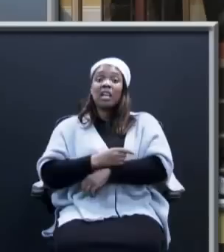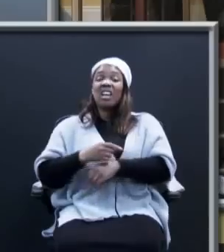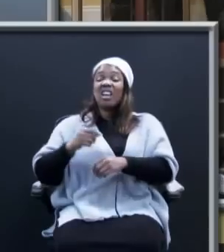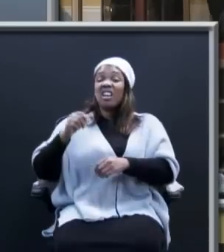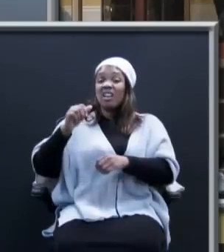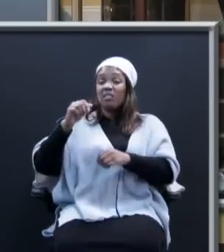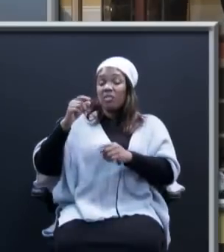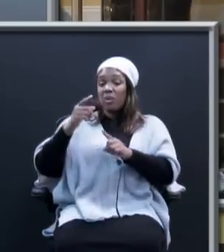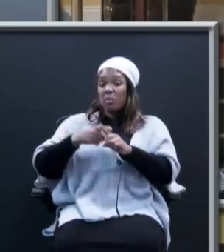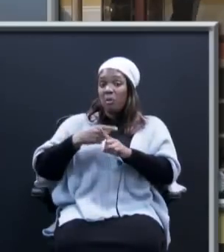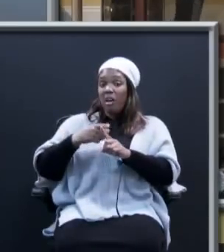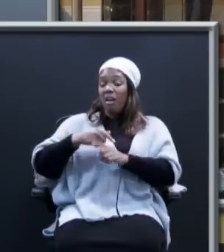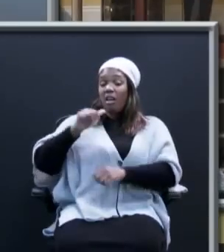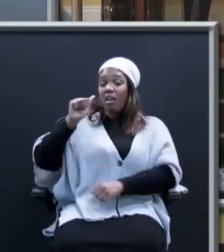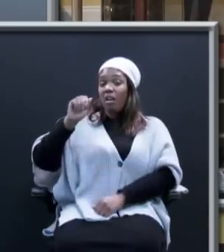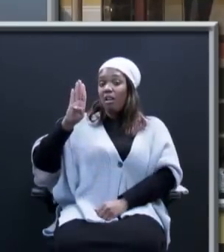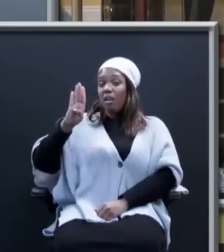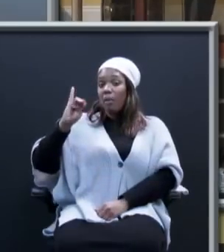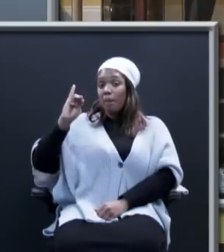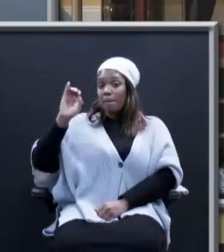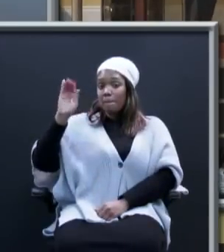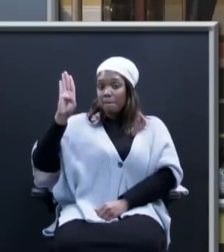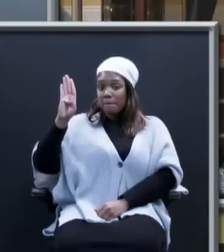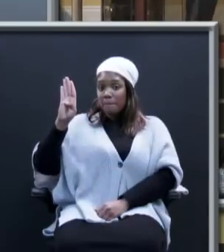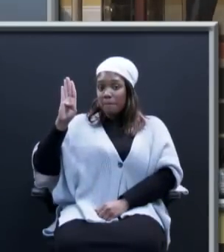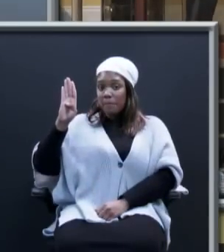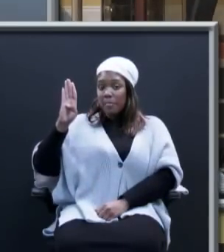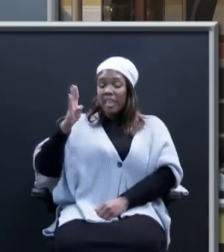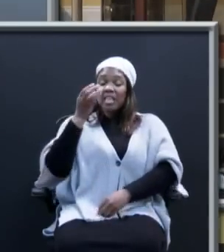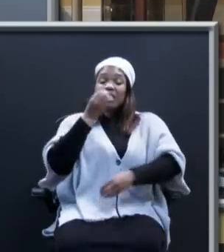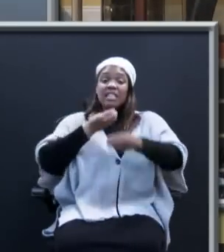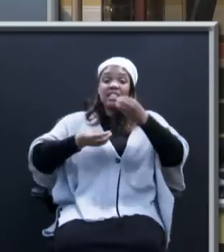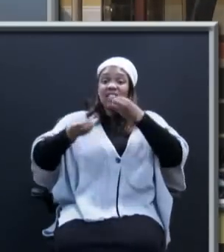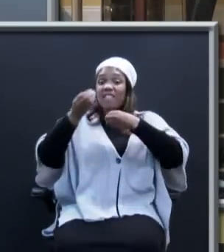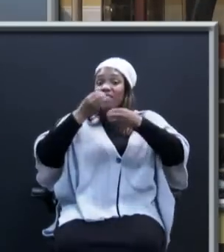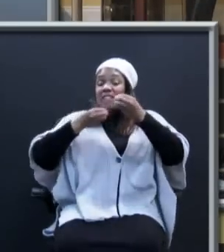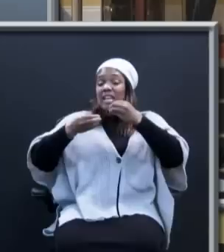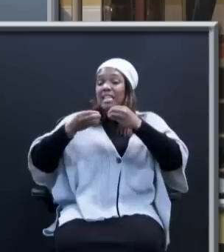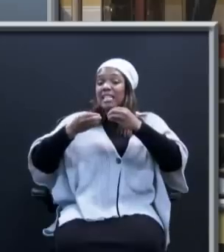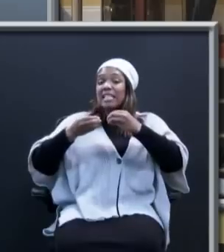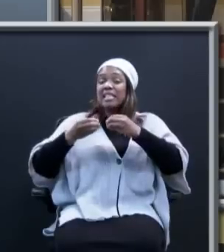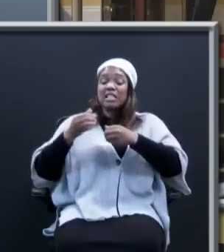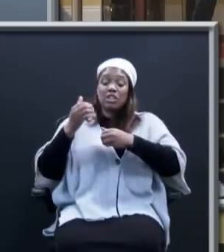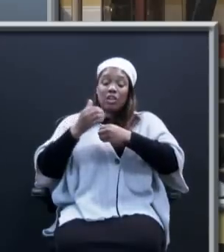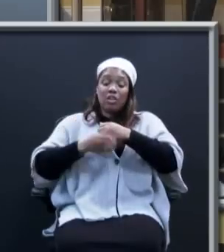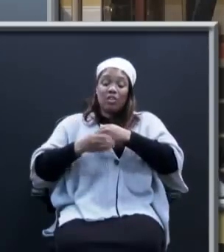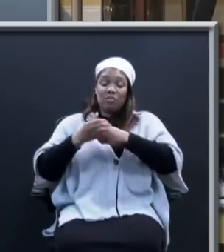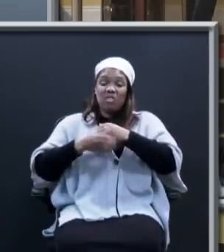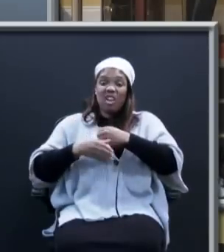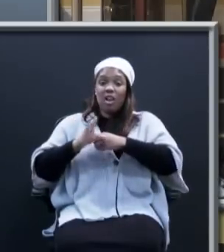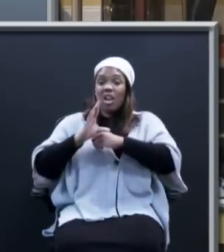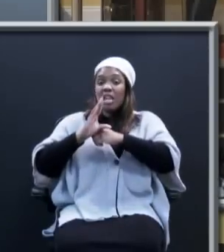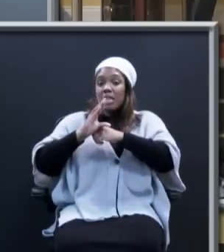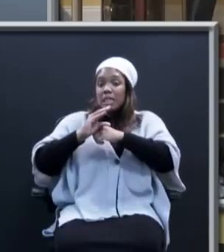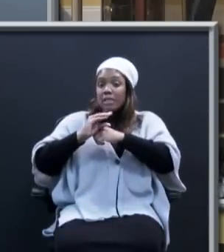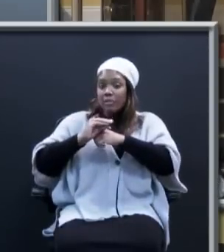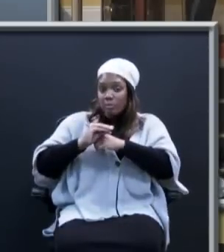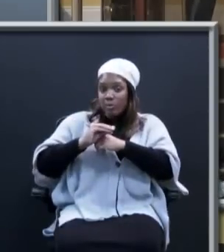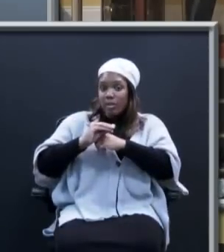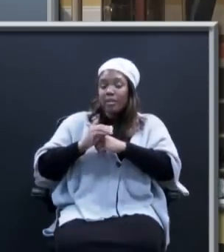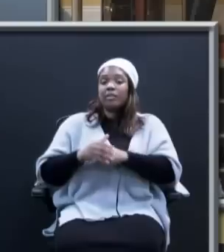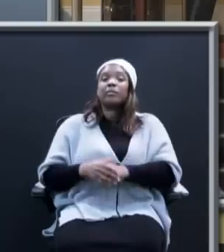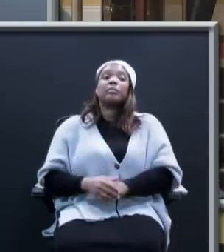the same month. Of the same month. Go ahead. Is the feast of unleavened bread. Is the feast of